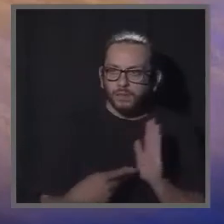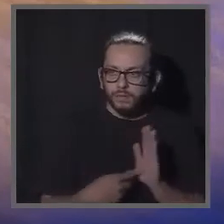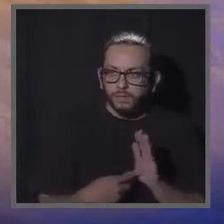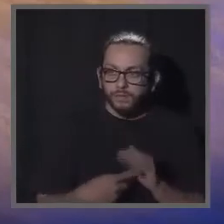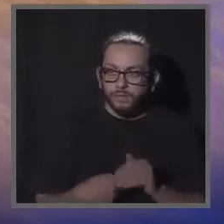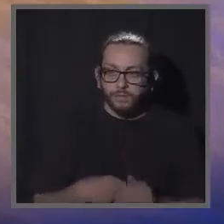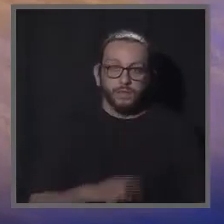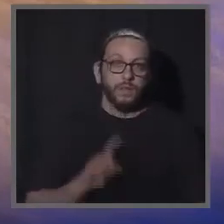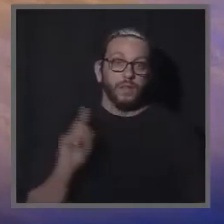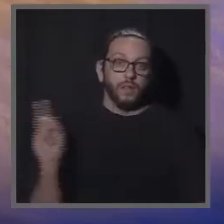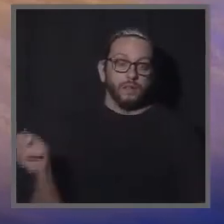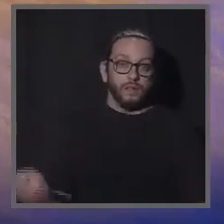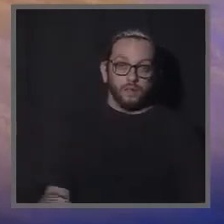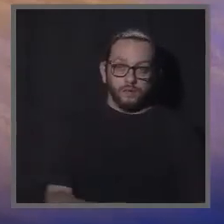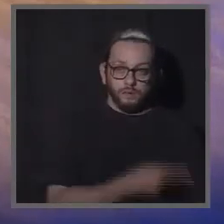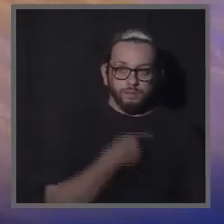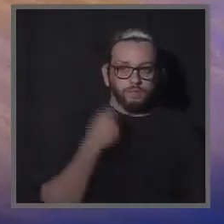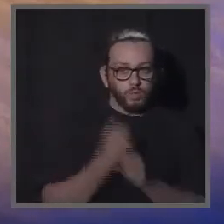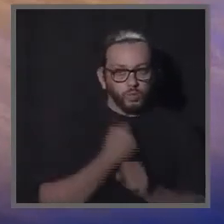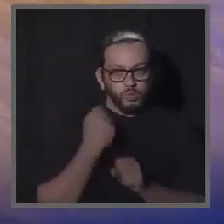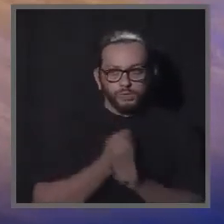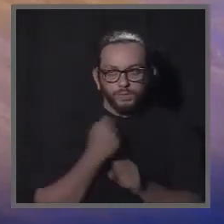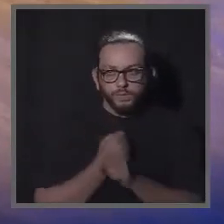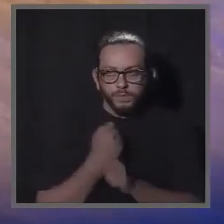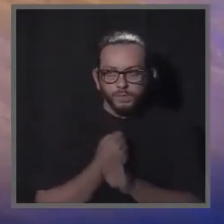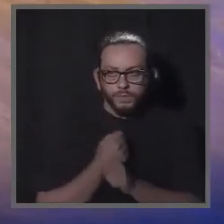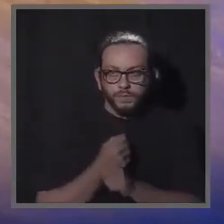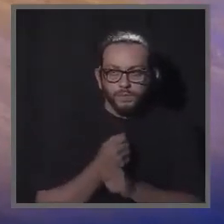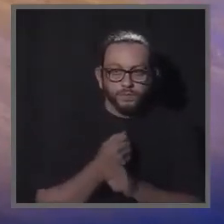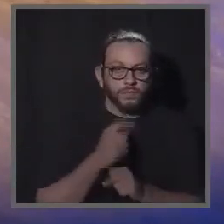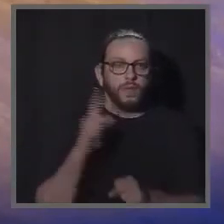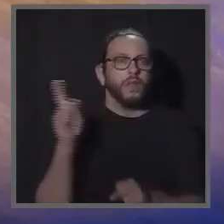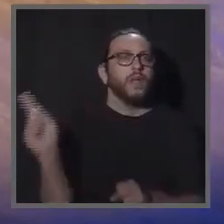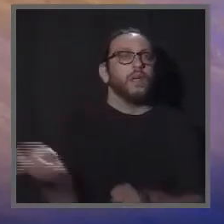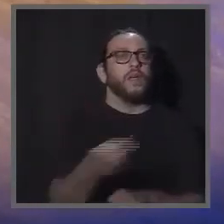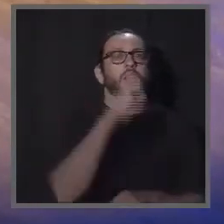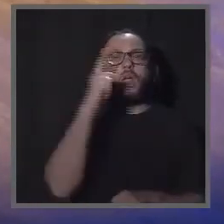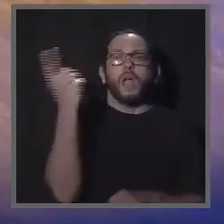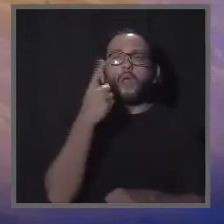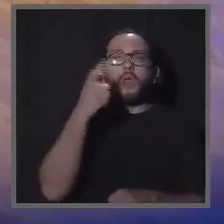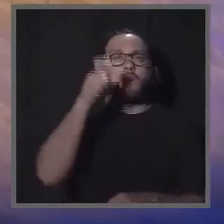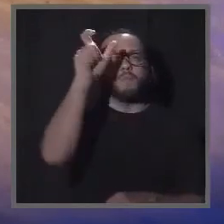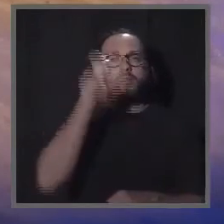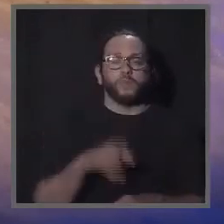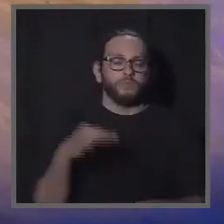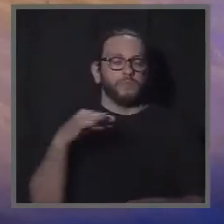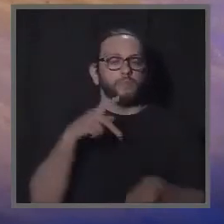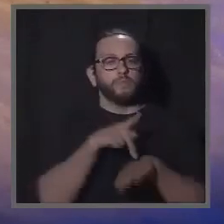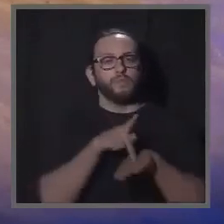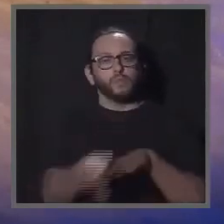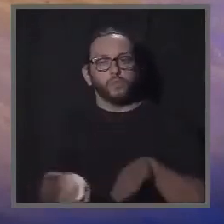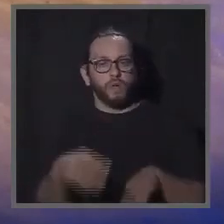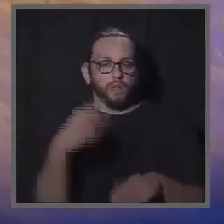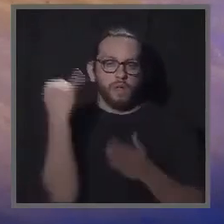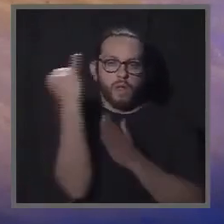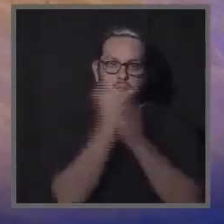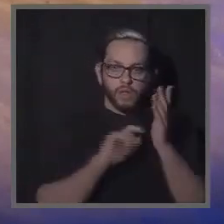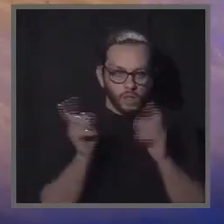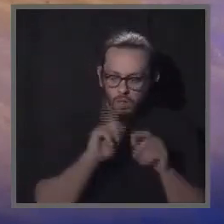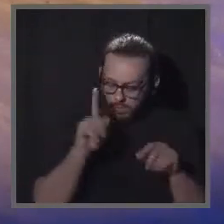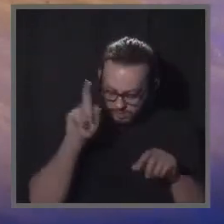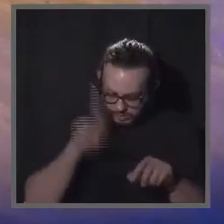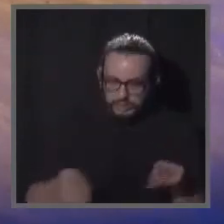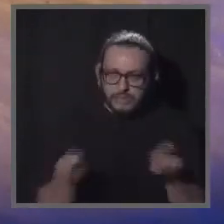And furthermore, when we are working not only with professional artists, but with communities as a whole, these chances,